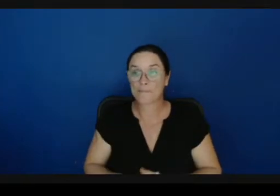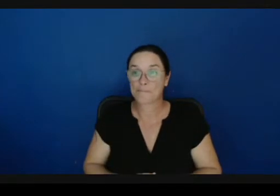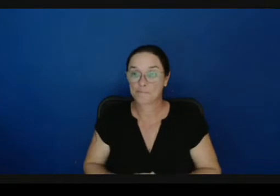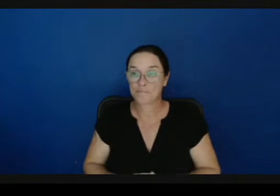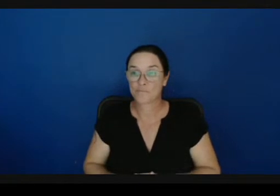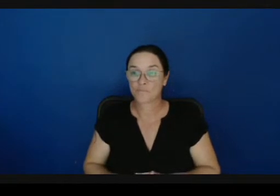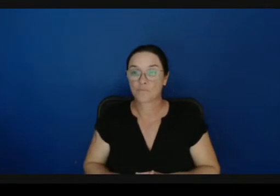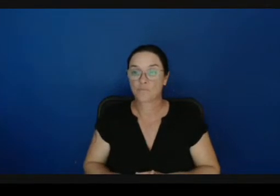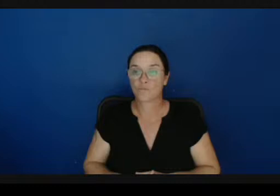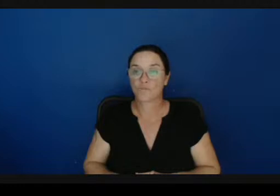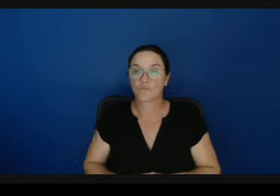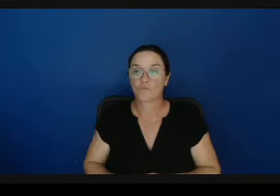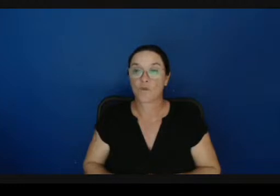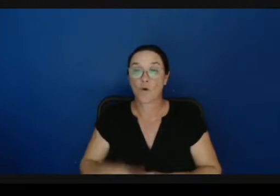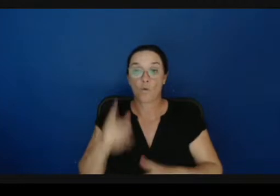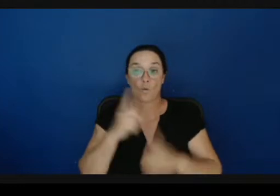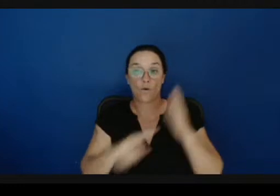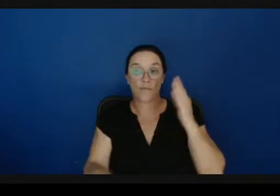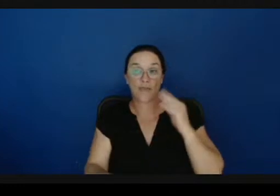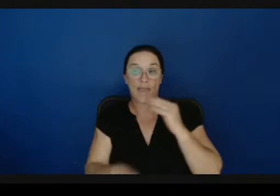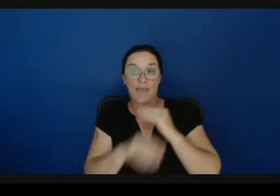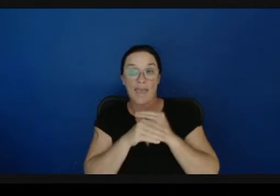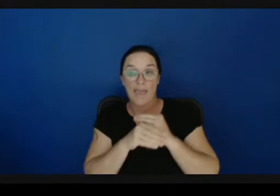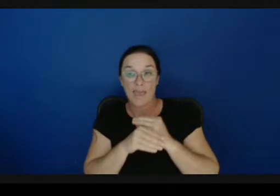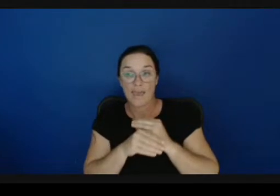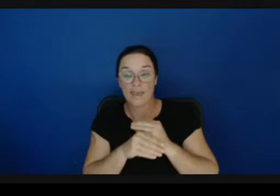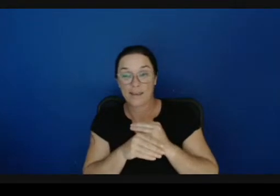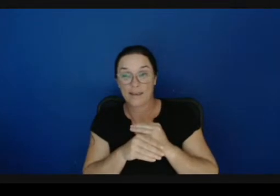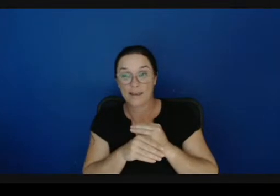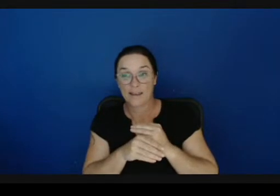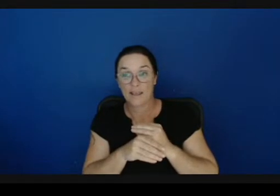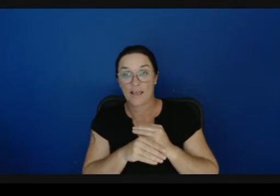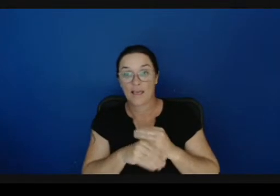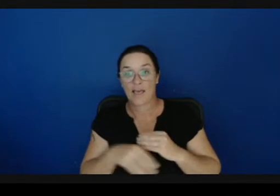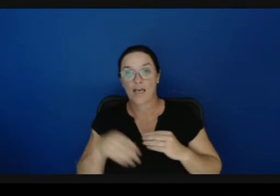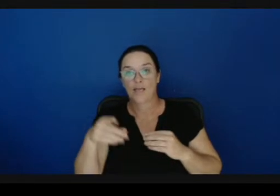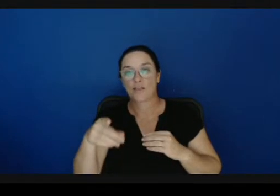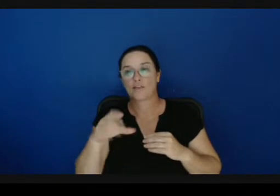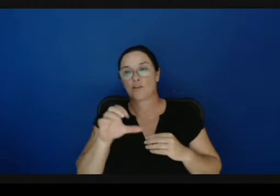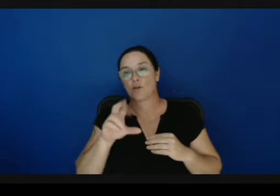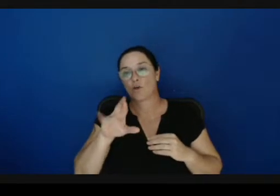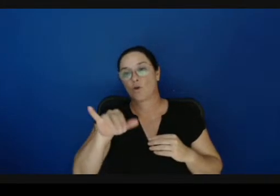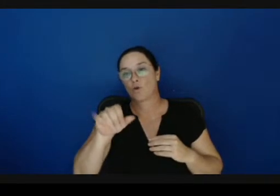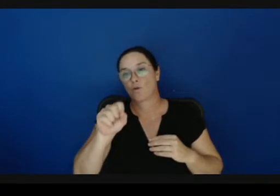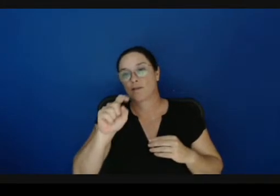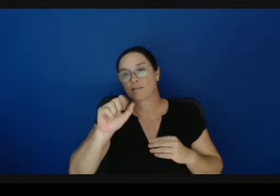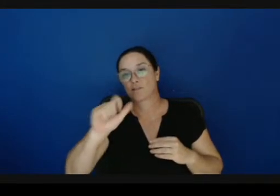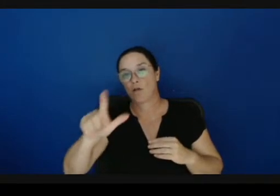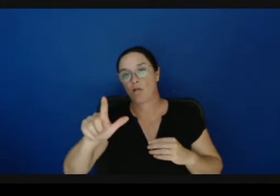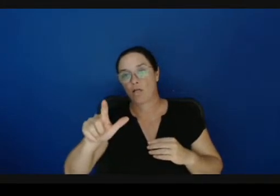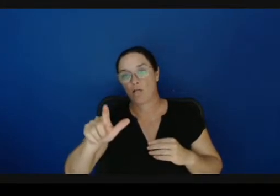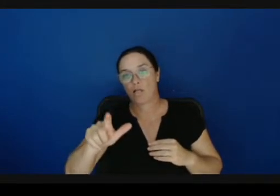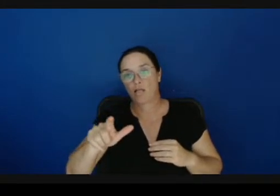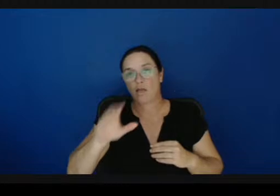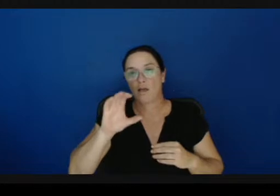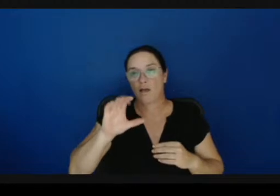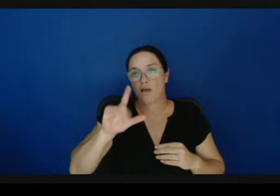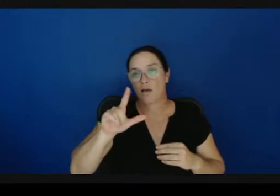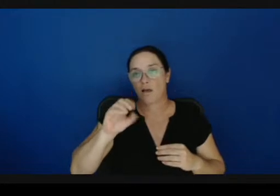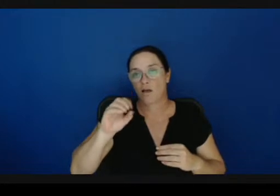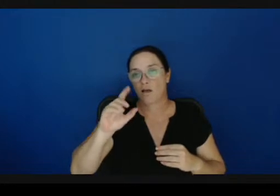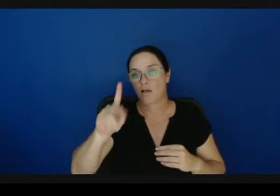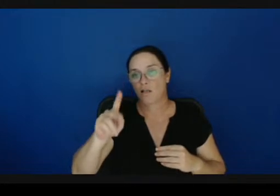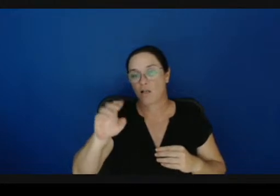added? They've added these crystal clocks, as they like to call them. Right, this is what they're calling